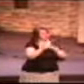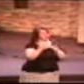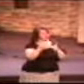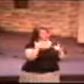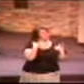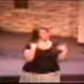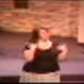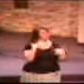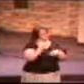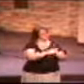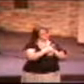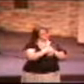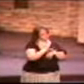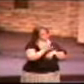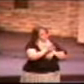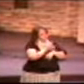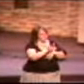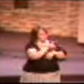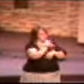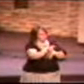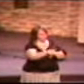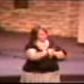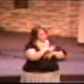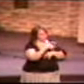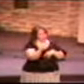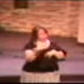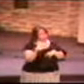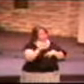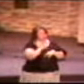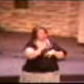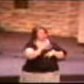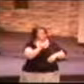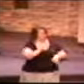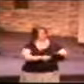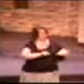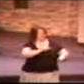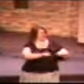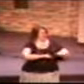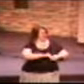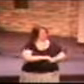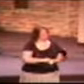room for your questions even room for your doubt and